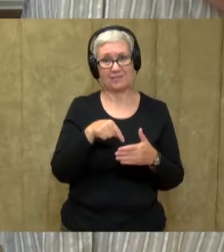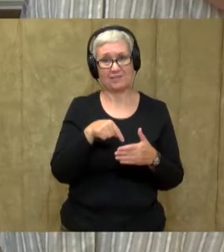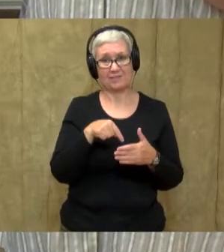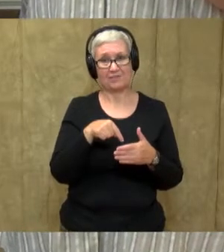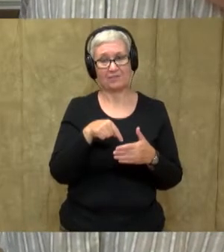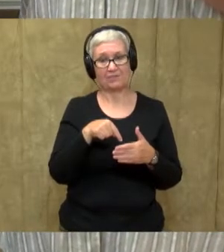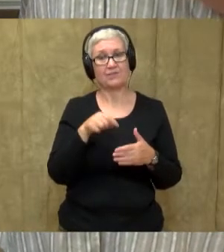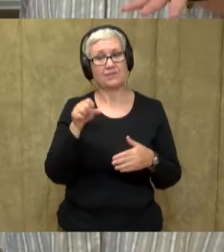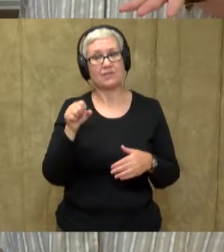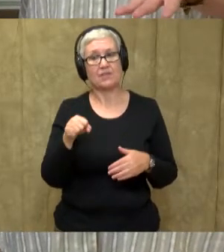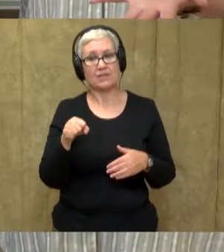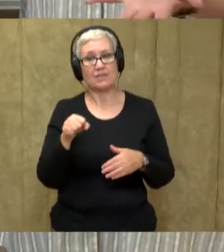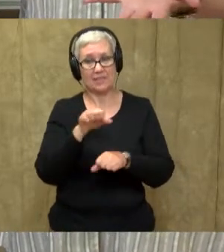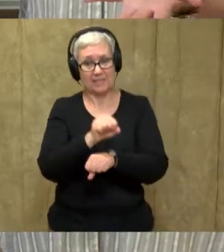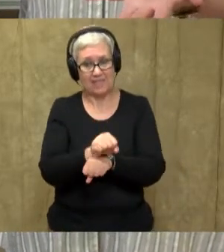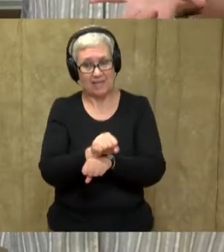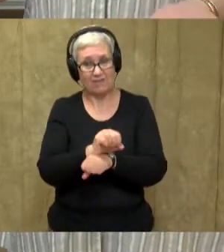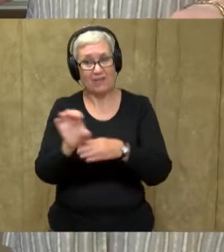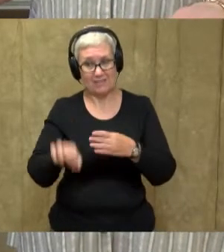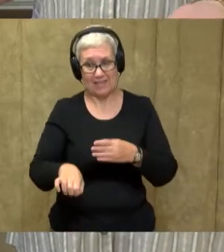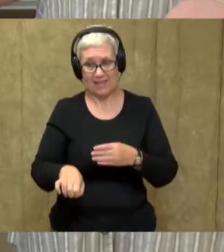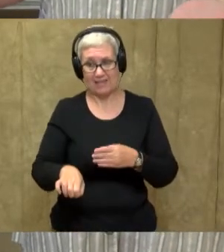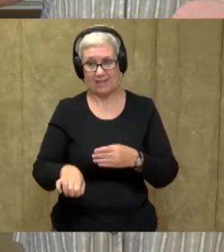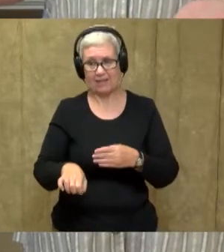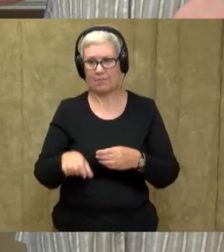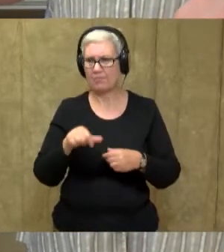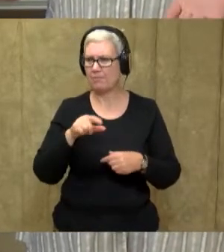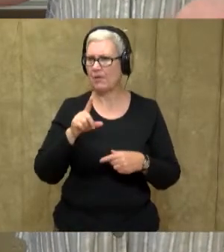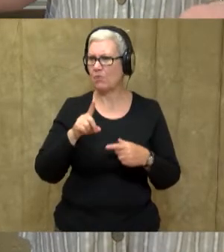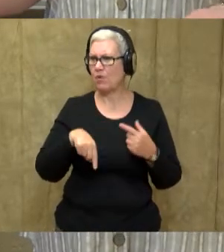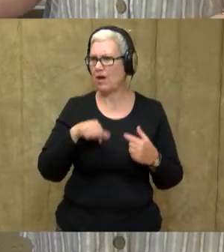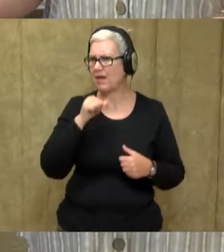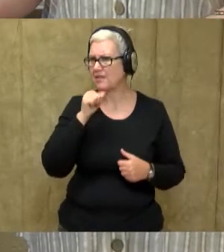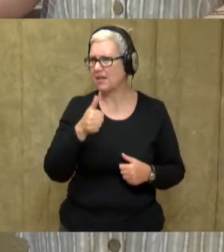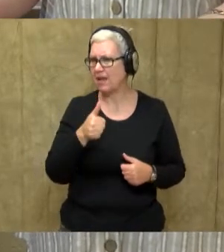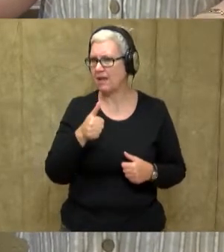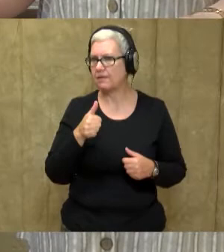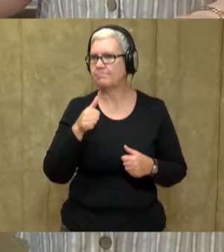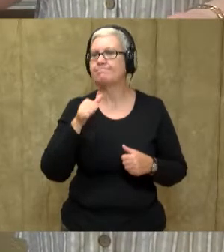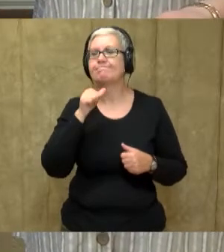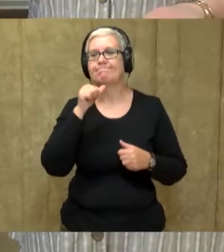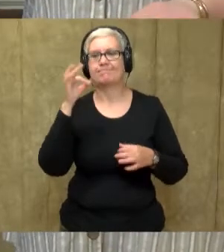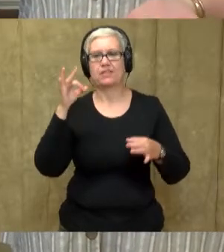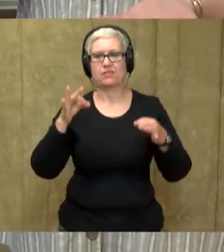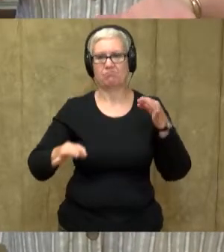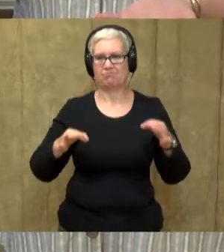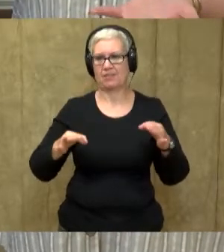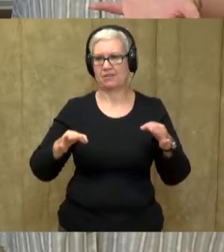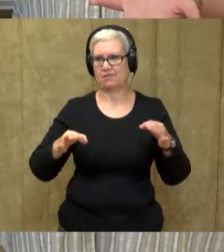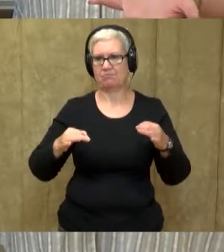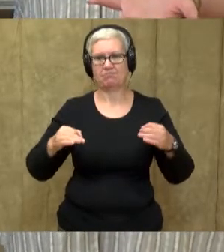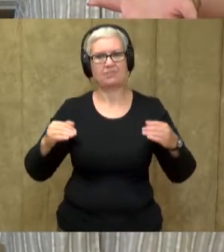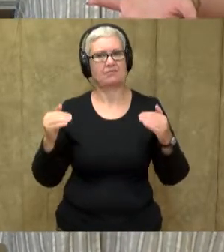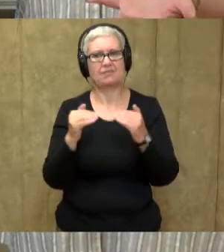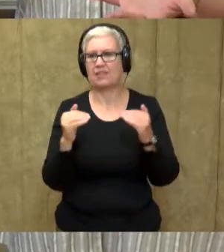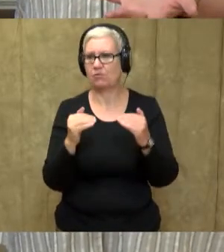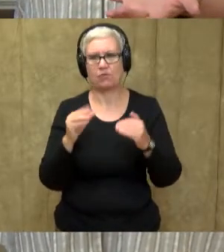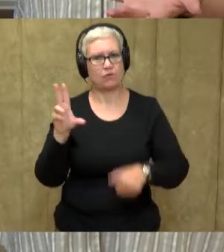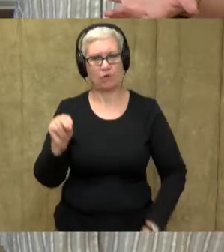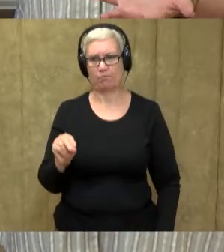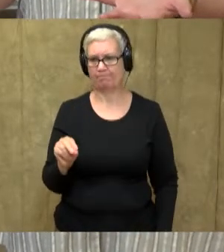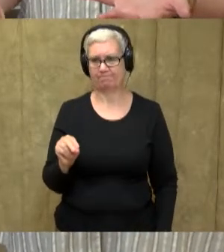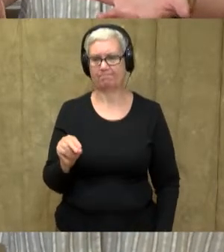though, slavery may be ended, but what's not? That injustice, those flames of